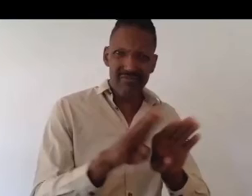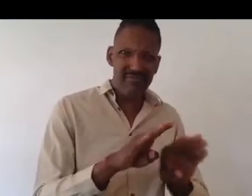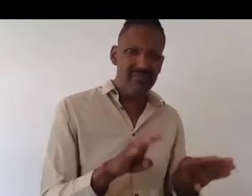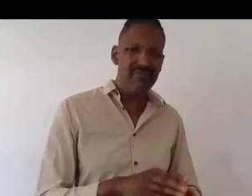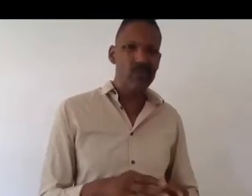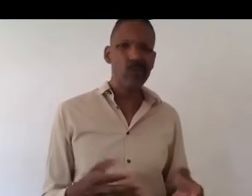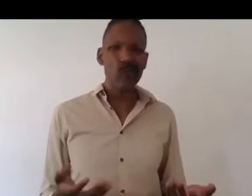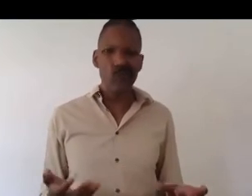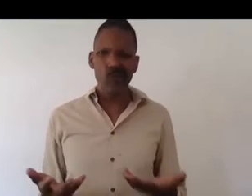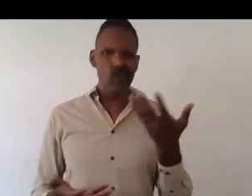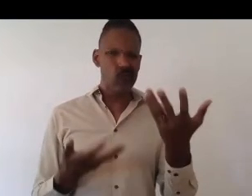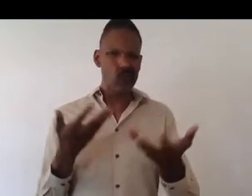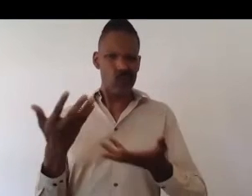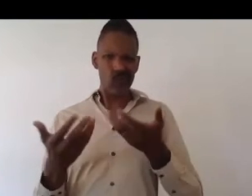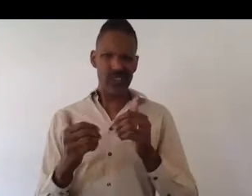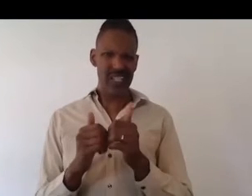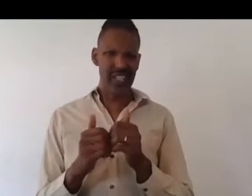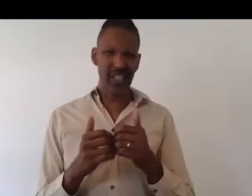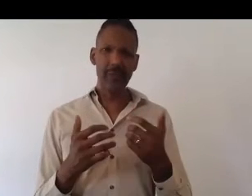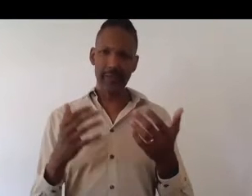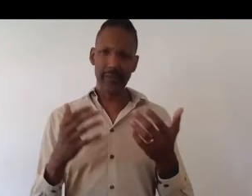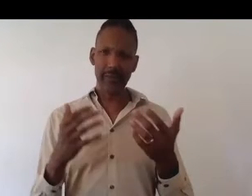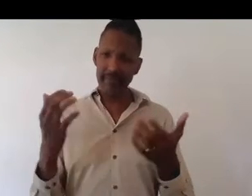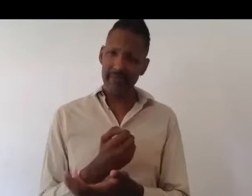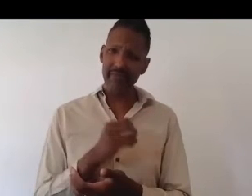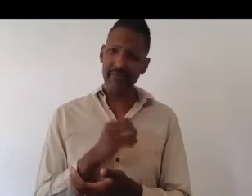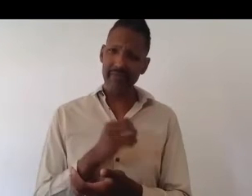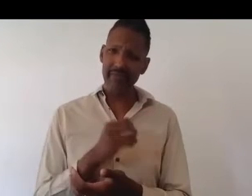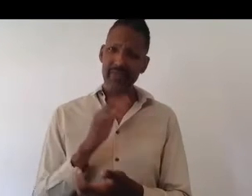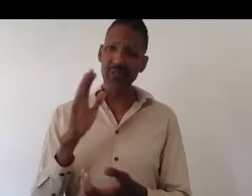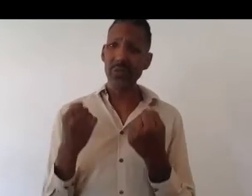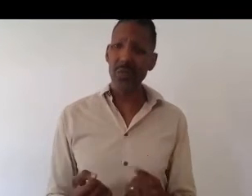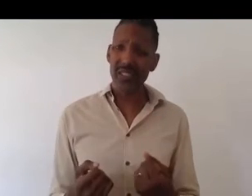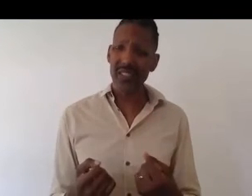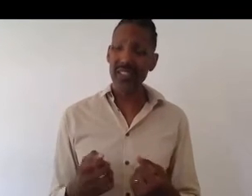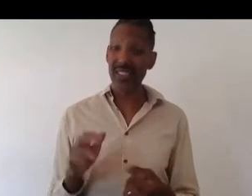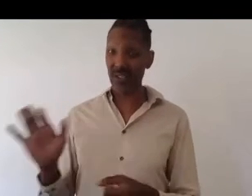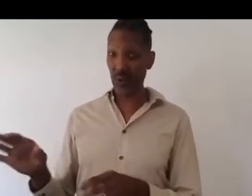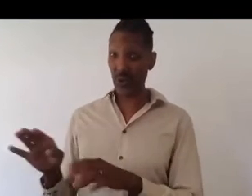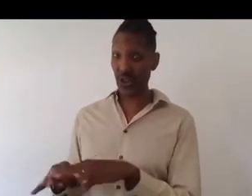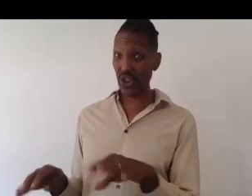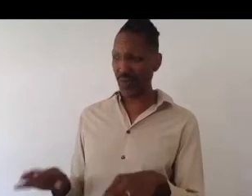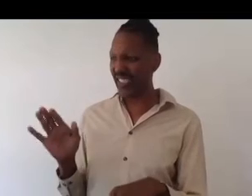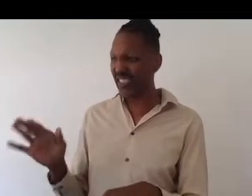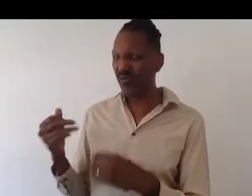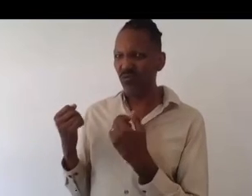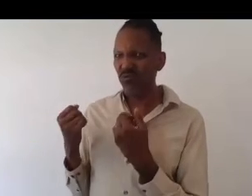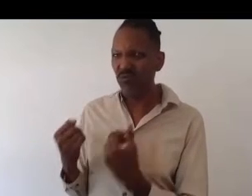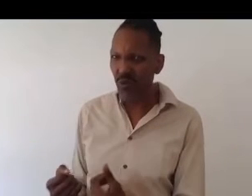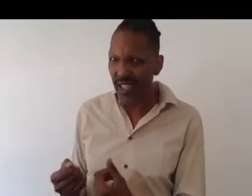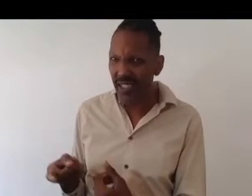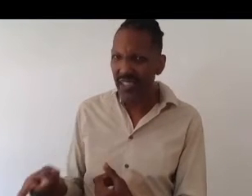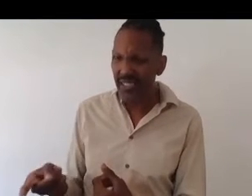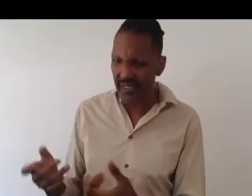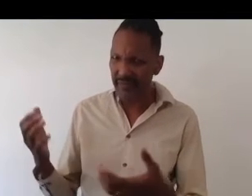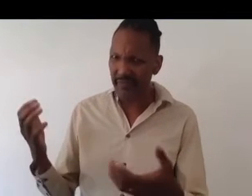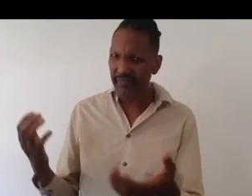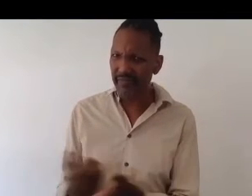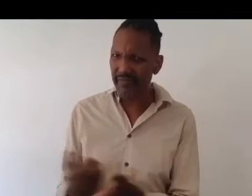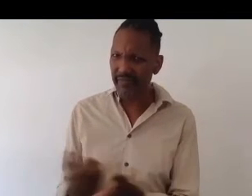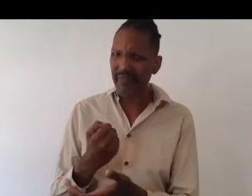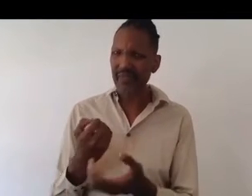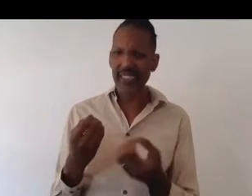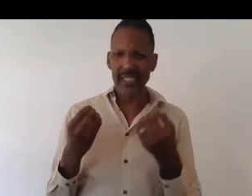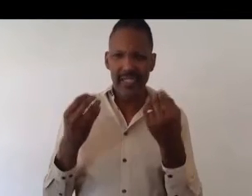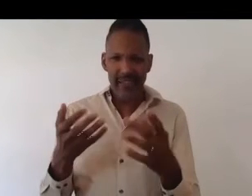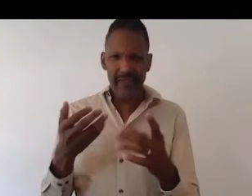your home or in your classroom. What are your children's strengths? What are they interested in? And go from there. And you'll do